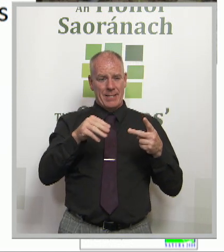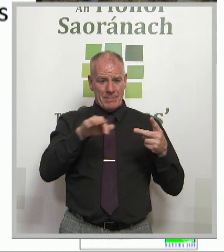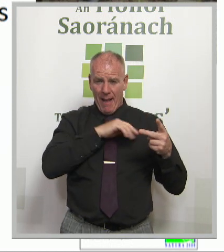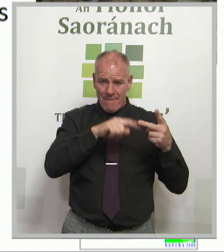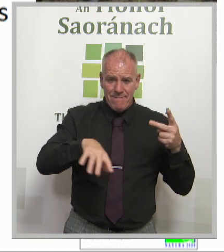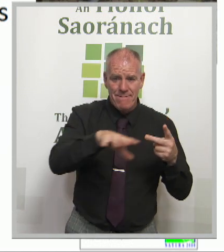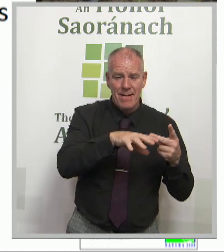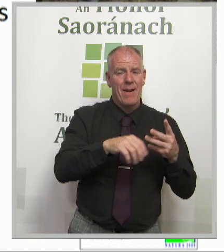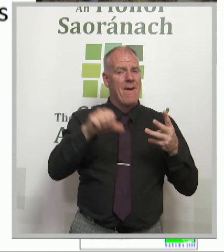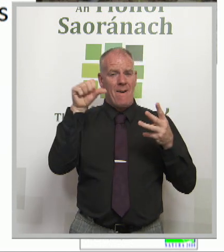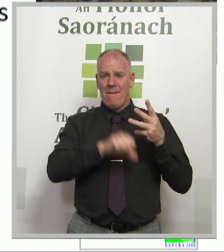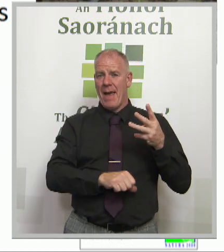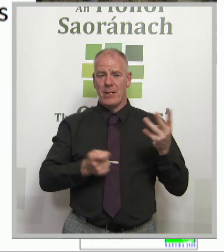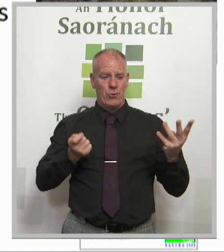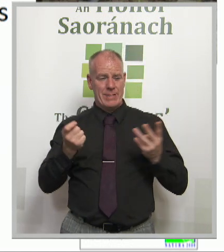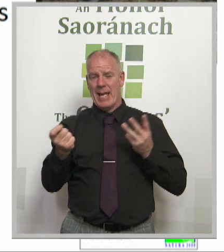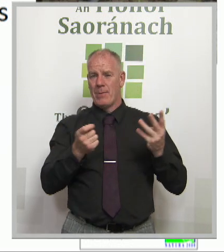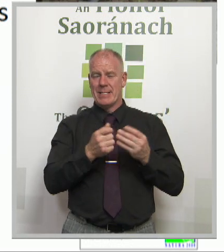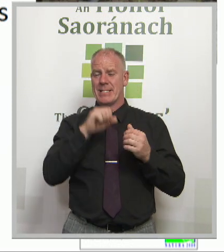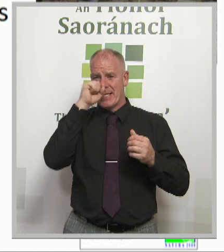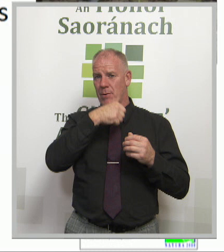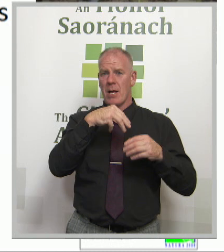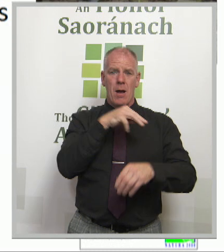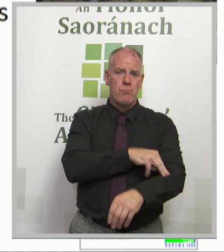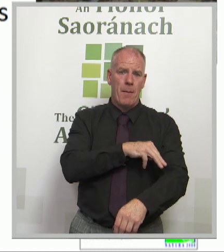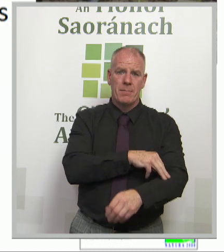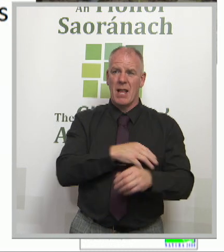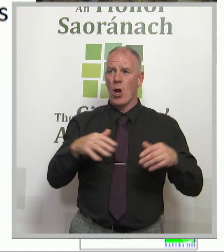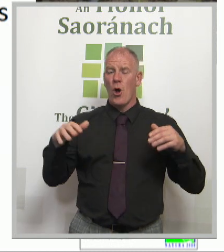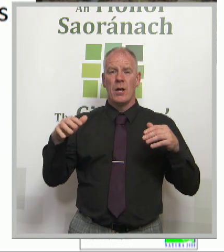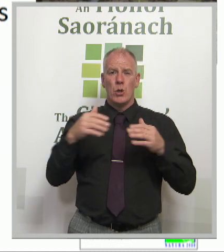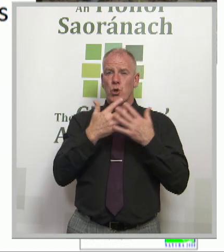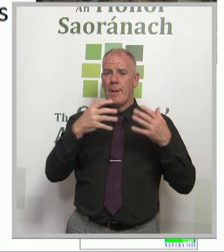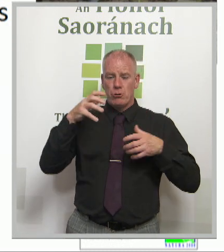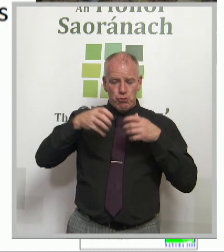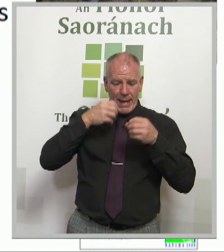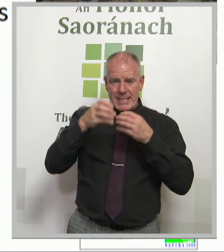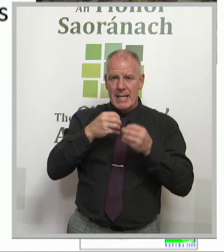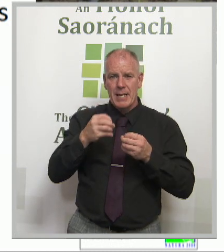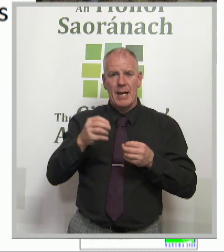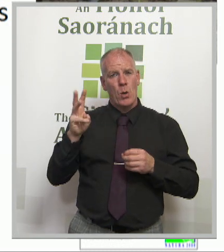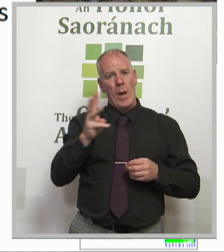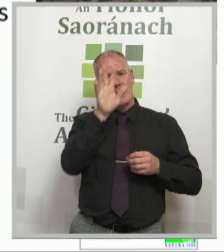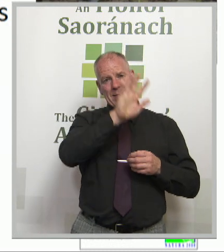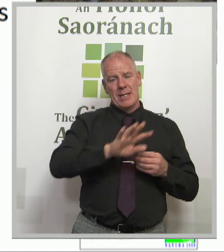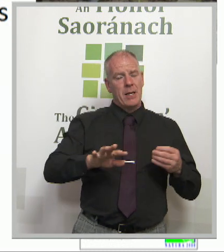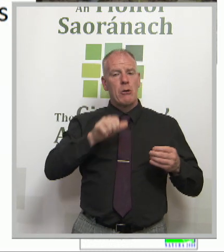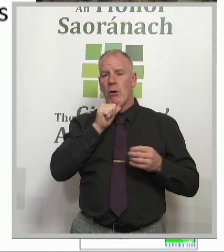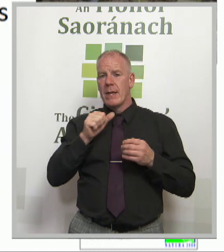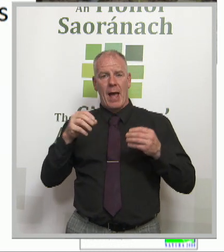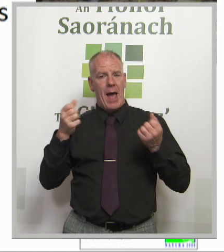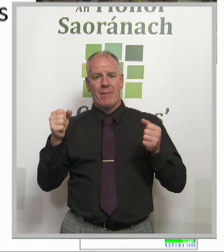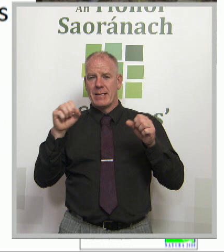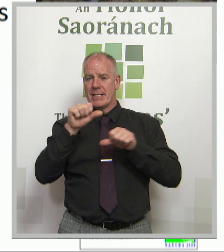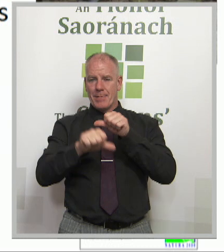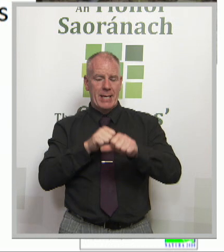failures to actually deal with some serious problems like overgrazing in the uplands in the west, for its failures on species protection rules. There's